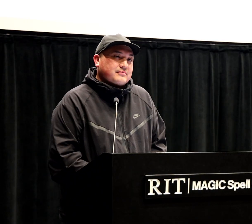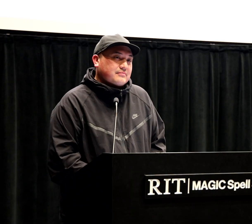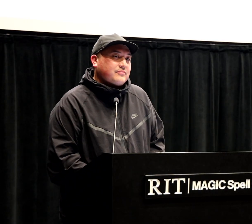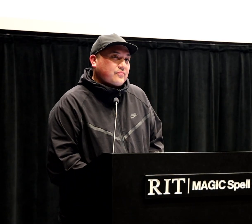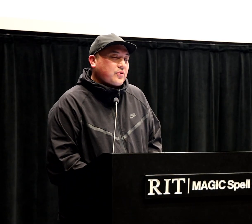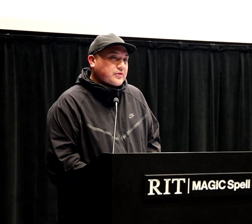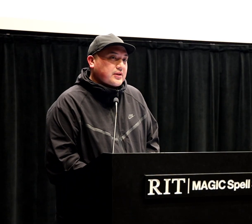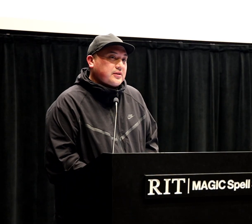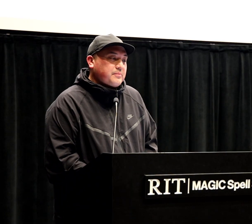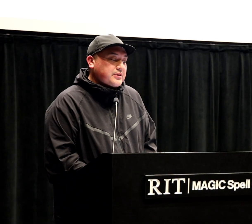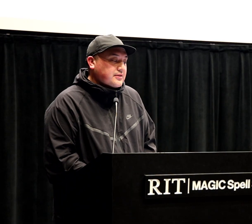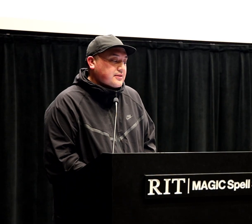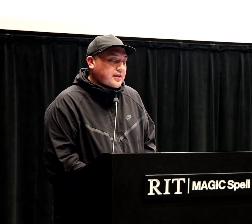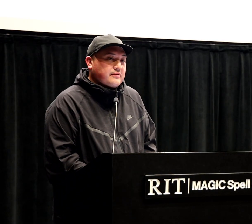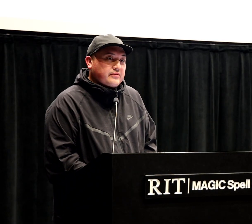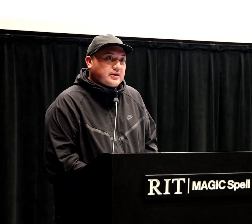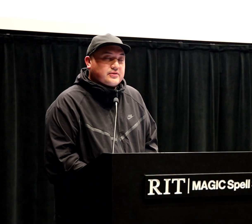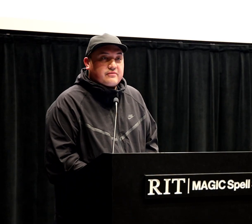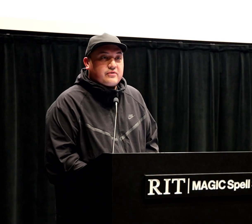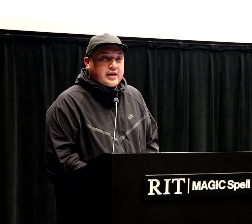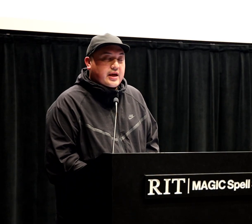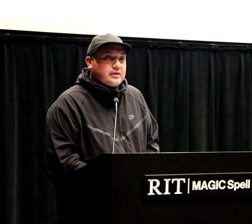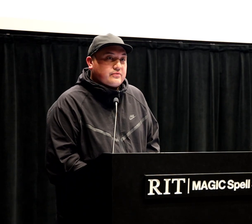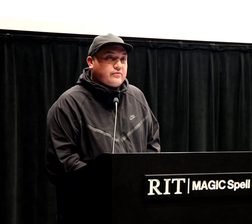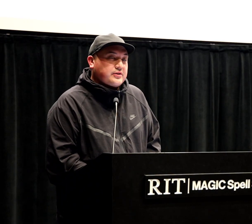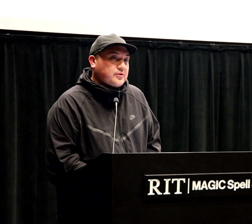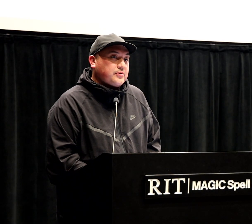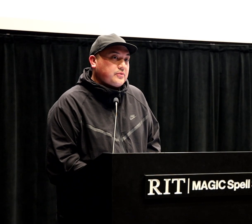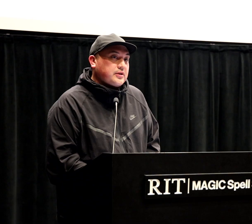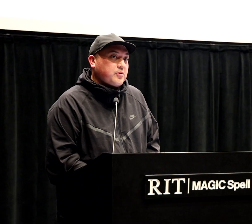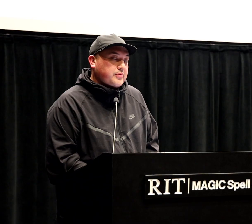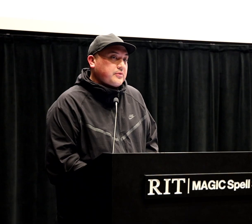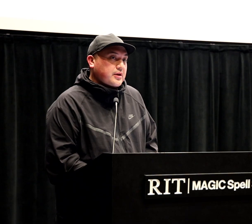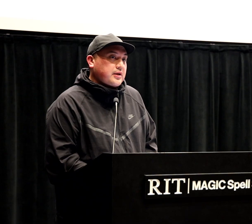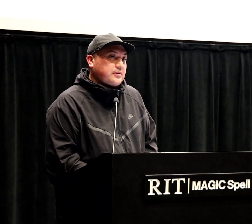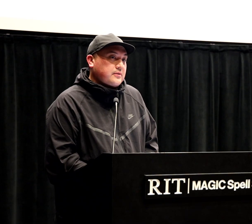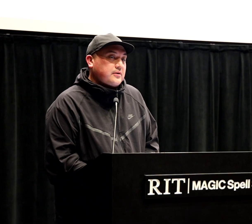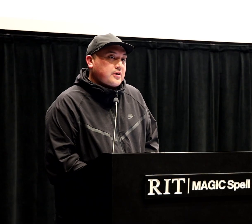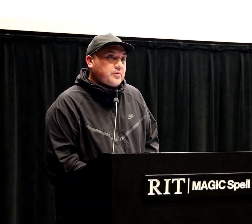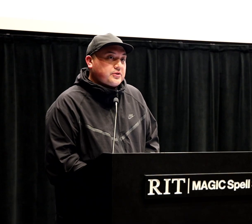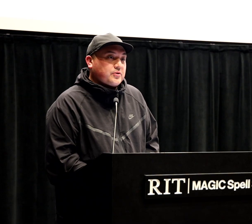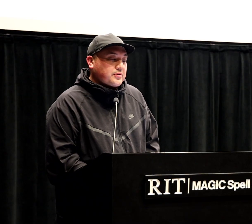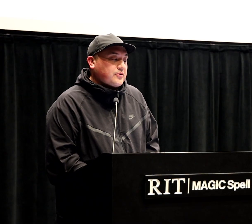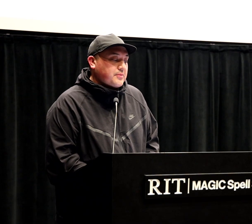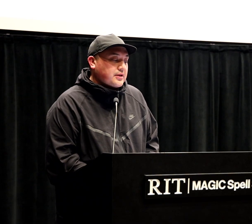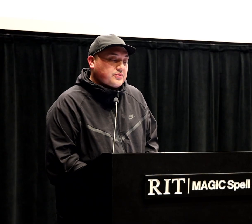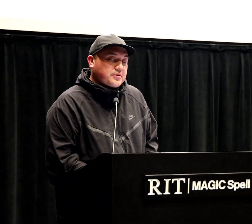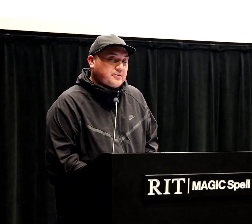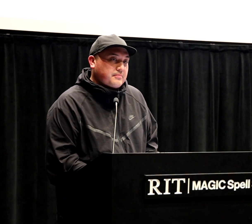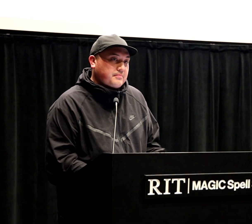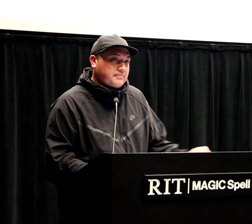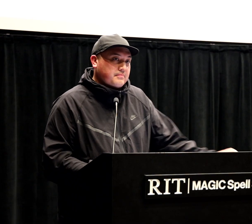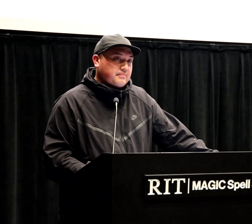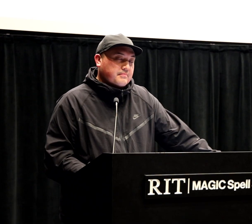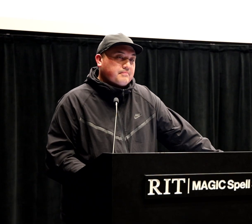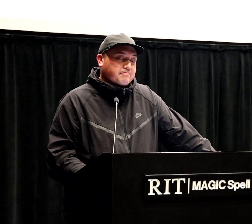Yeah, focus on the business side of things, and if you can't, find someone who can help you with that. I wish someone told me that